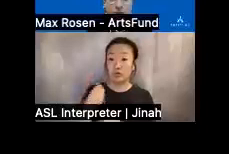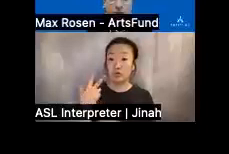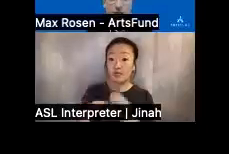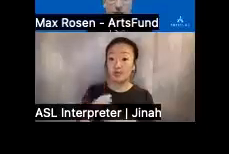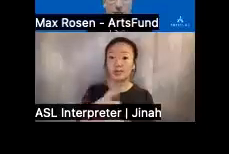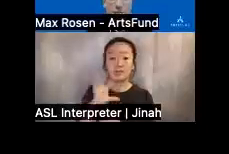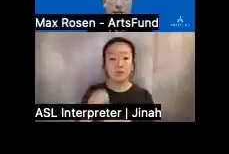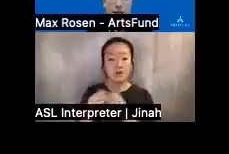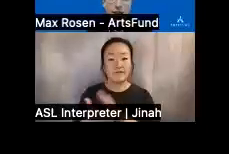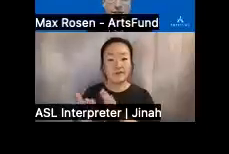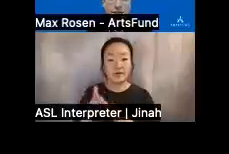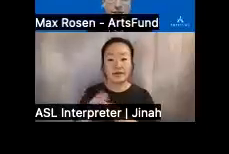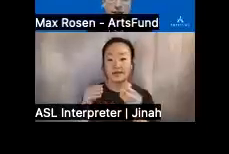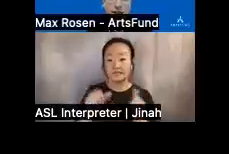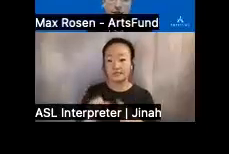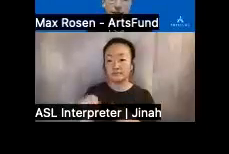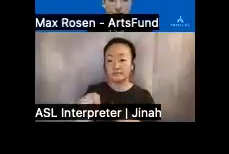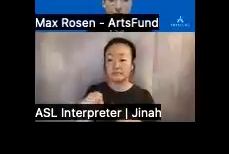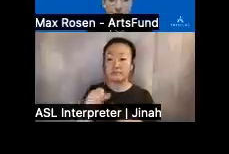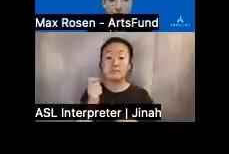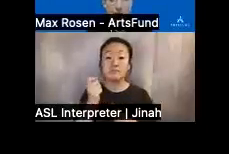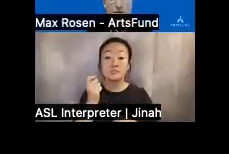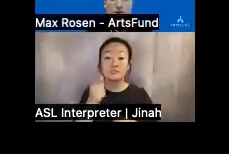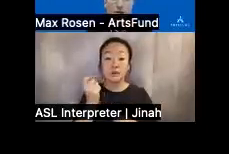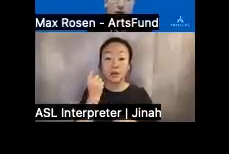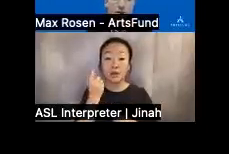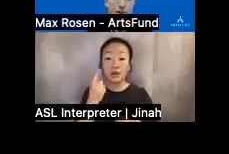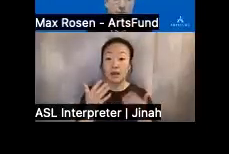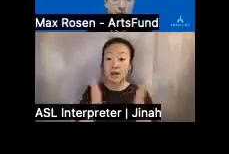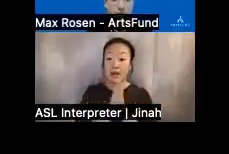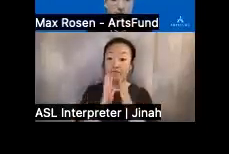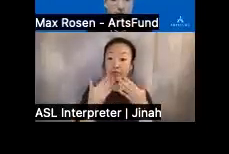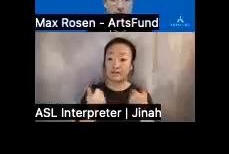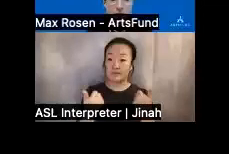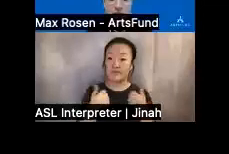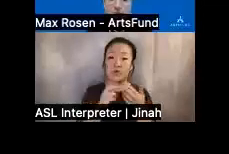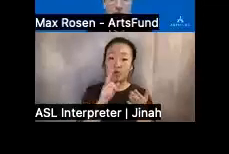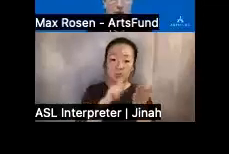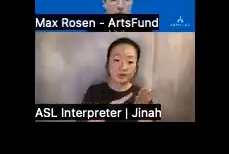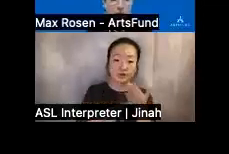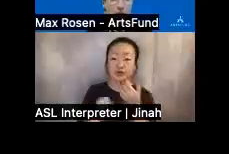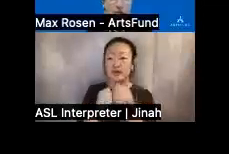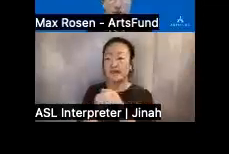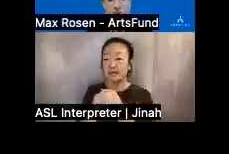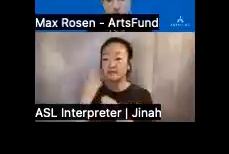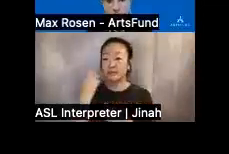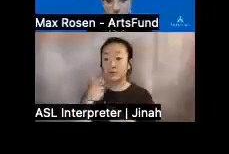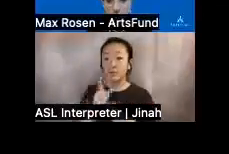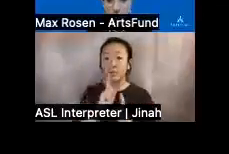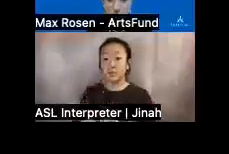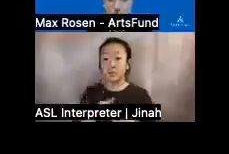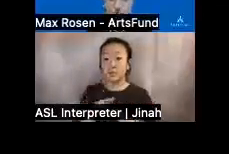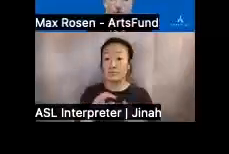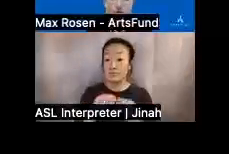operating expenses, but we ask for this line item separately for research and advocacy purposes, and your response will not be